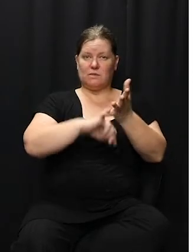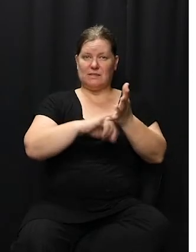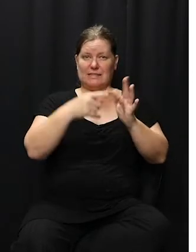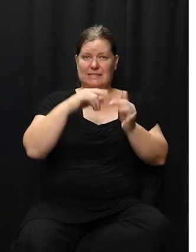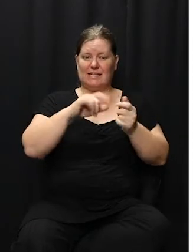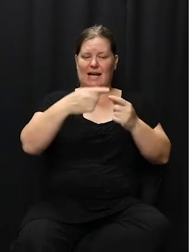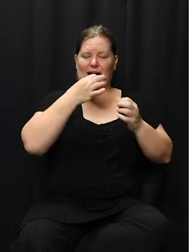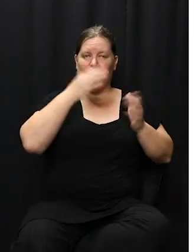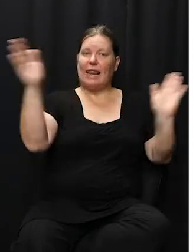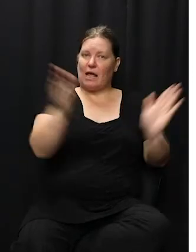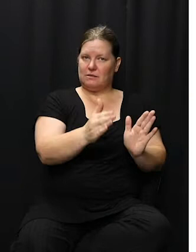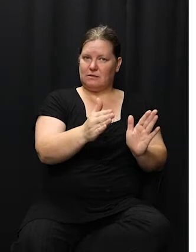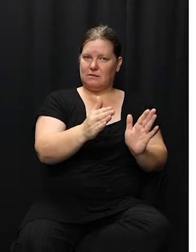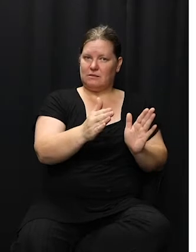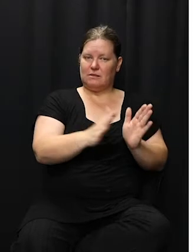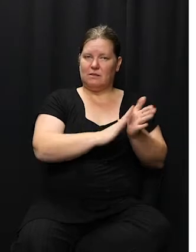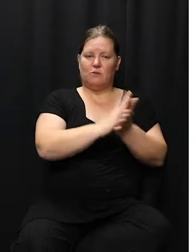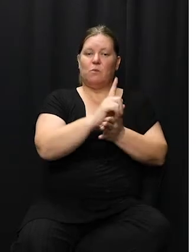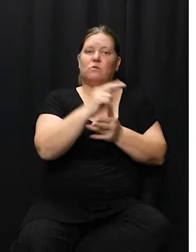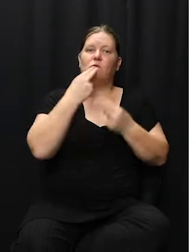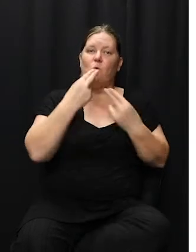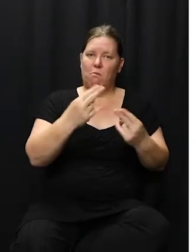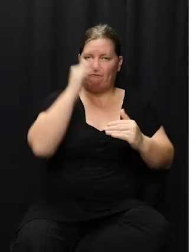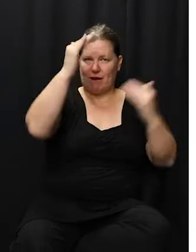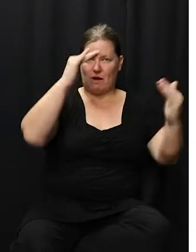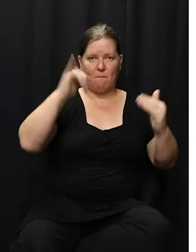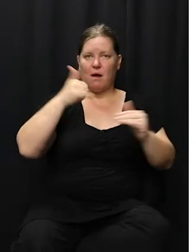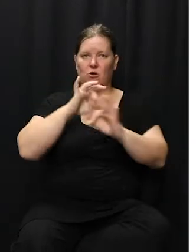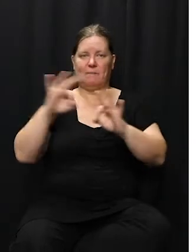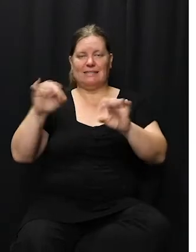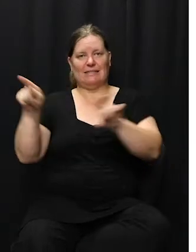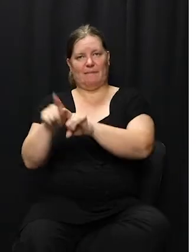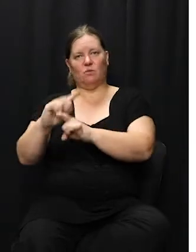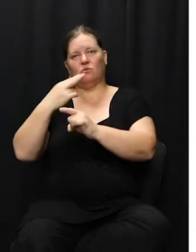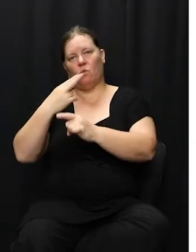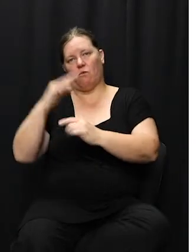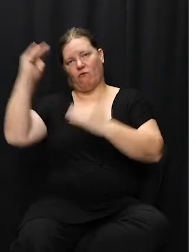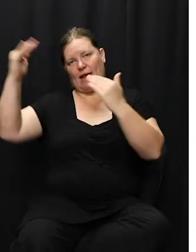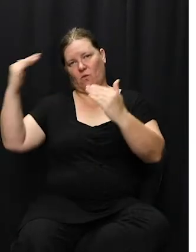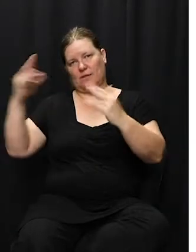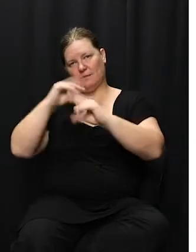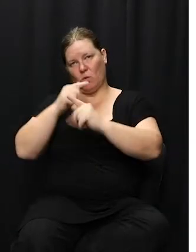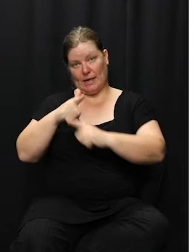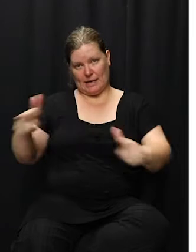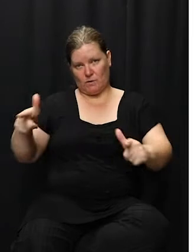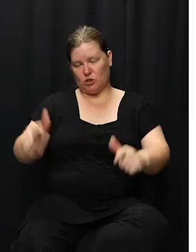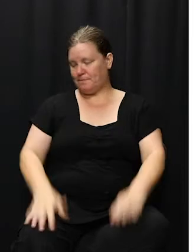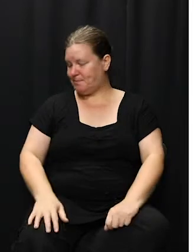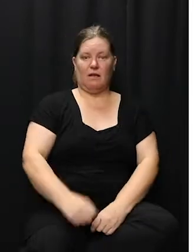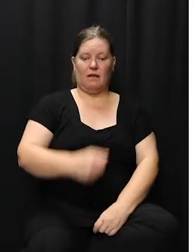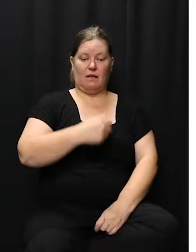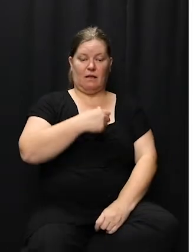the clause is a little bit shorter, and that means that what is normal for an adult will not be the same as what is the normal rate for